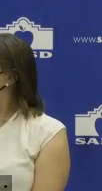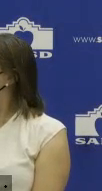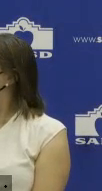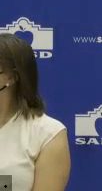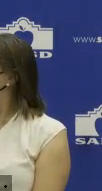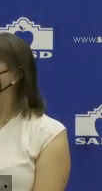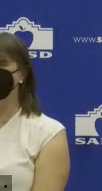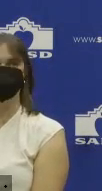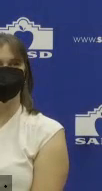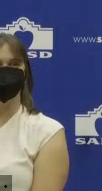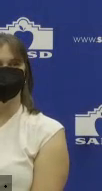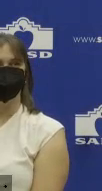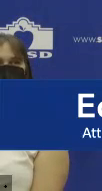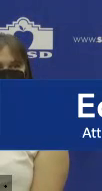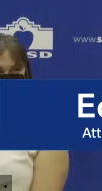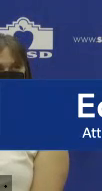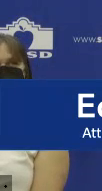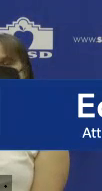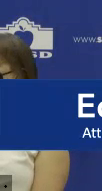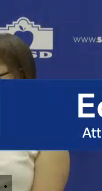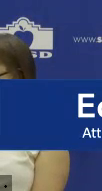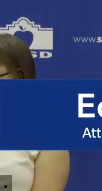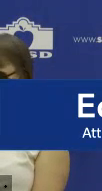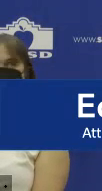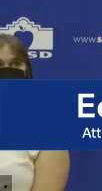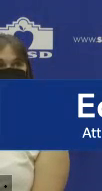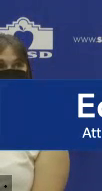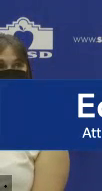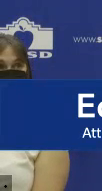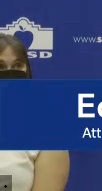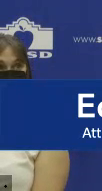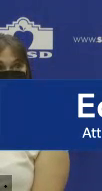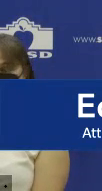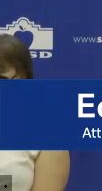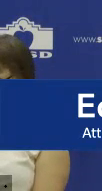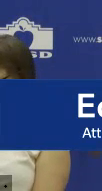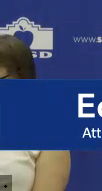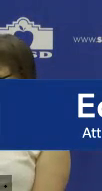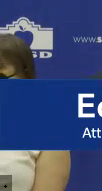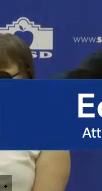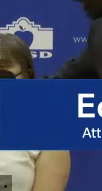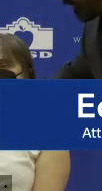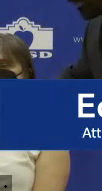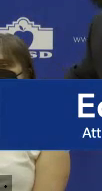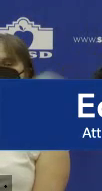No questions? Nothing so far. We'll give that a minute. And then there are some